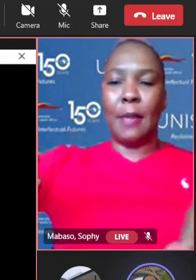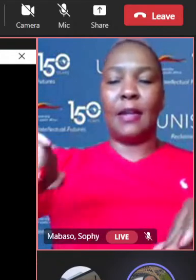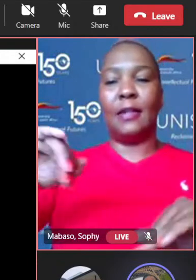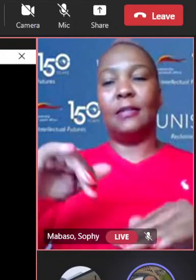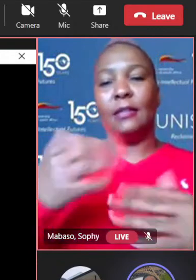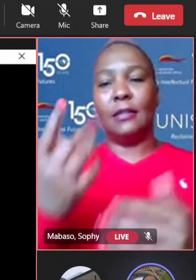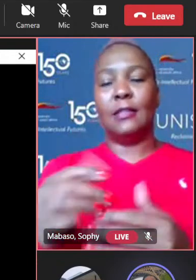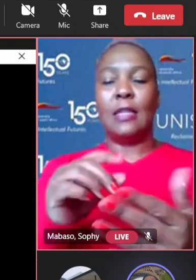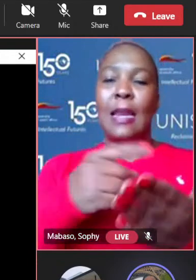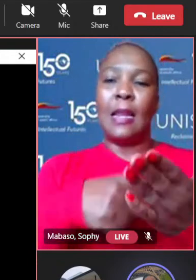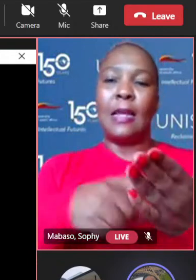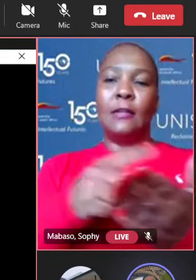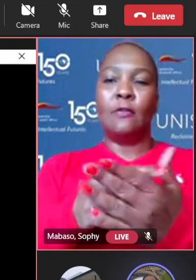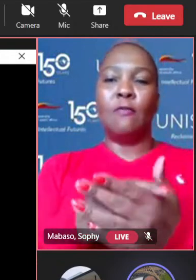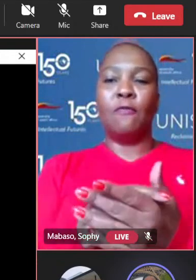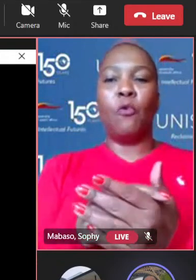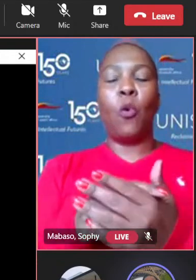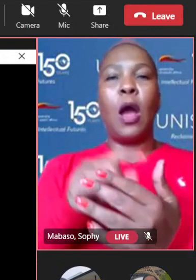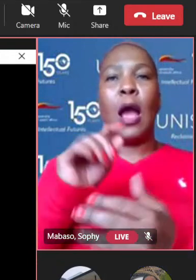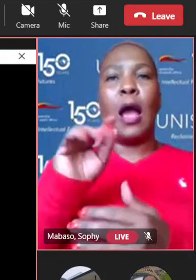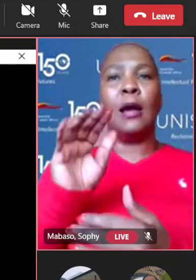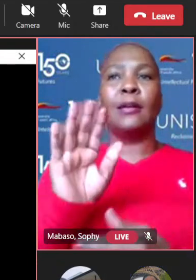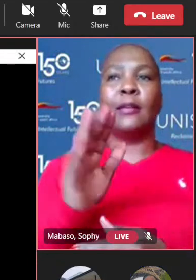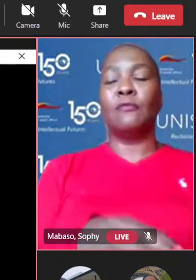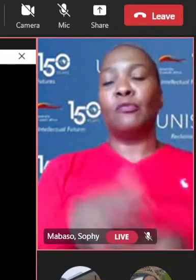attention audiovisual collection.